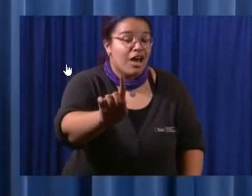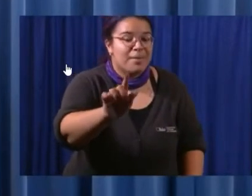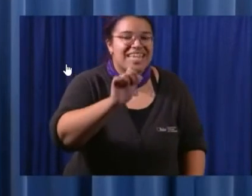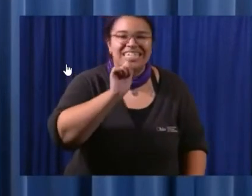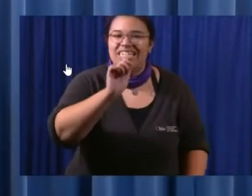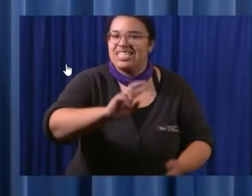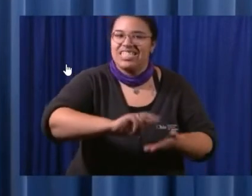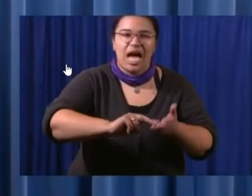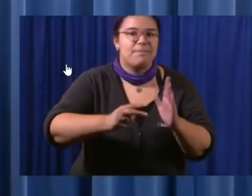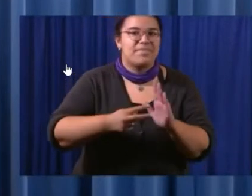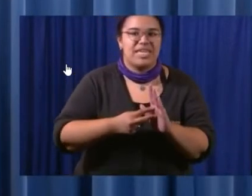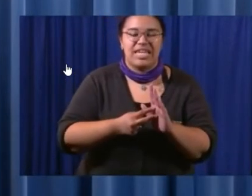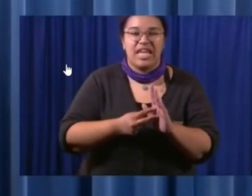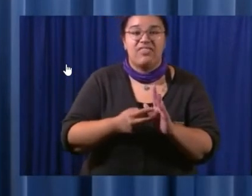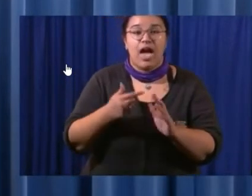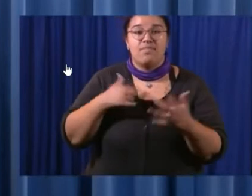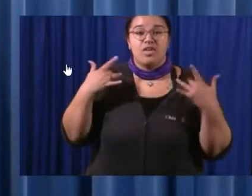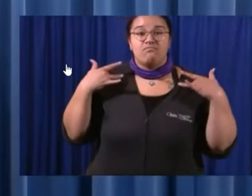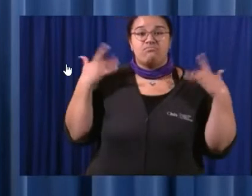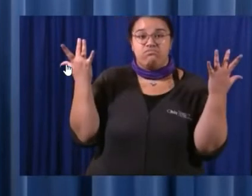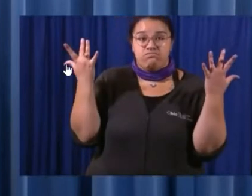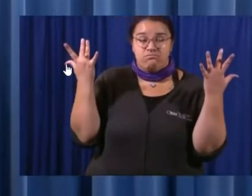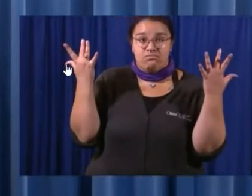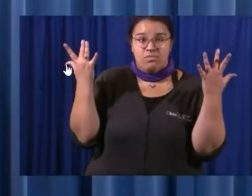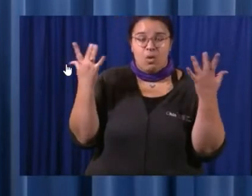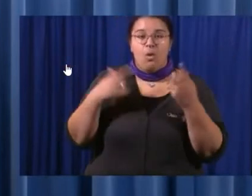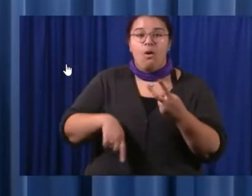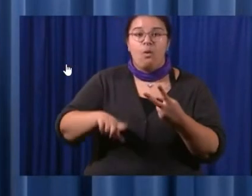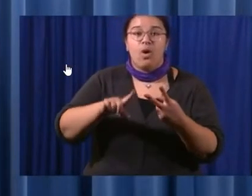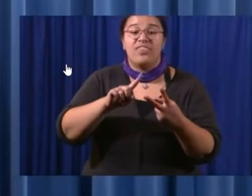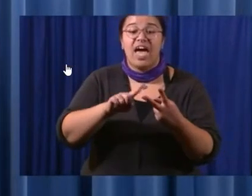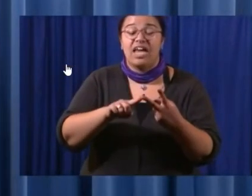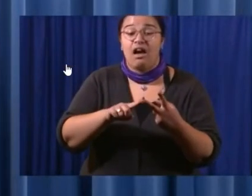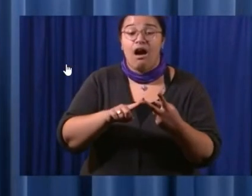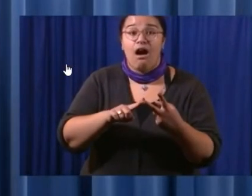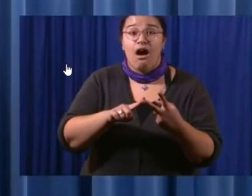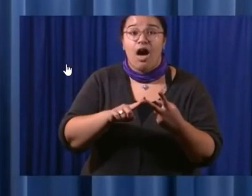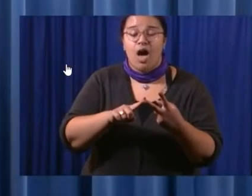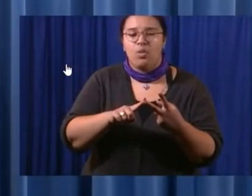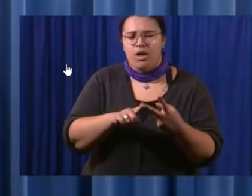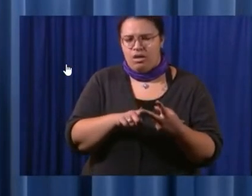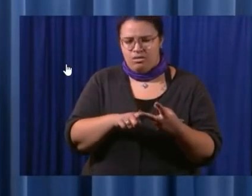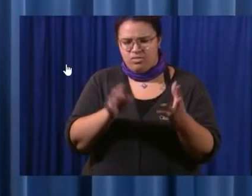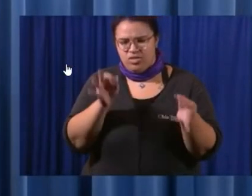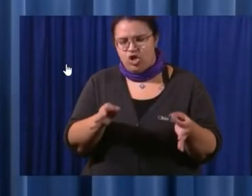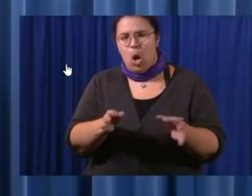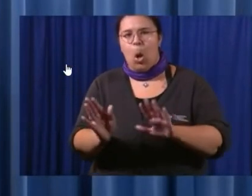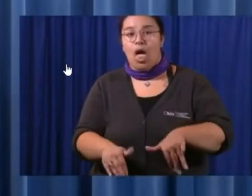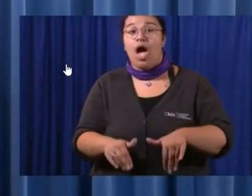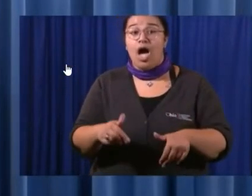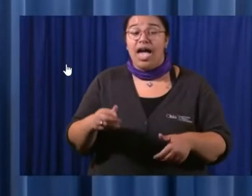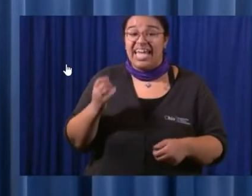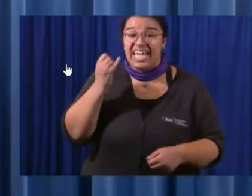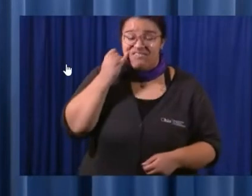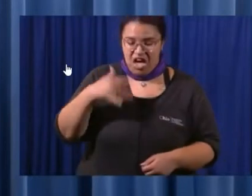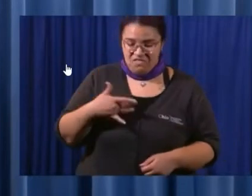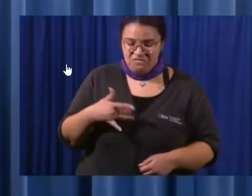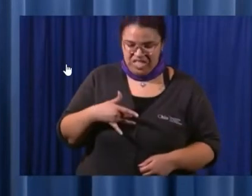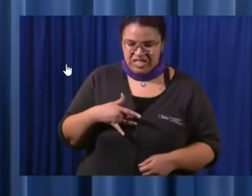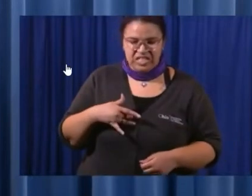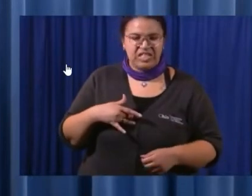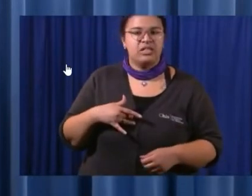engaged, and it does not mean that I will not in the future make decisions if I think those decisions are needed to protect the people of the state of